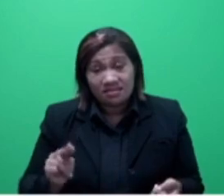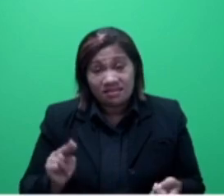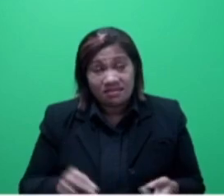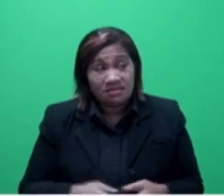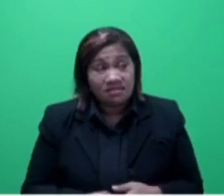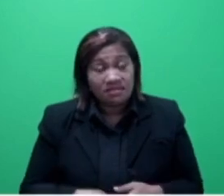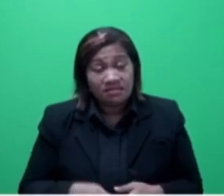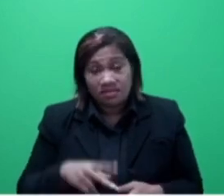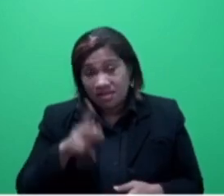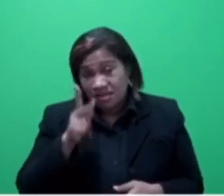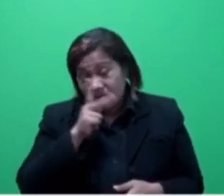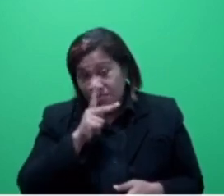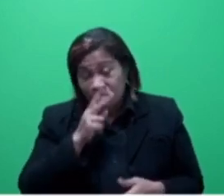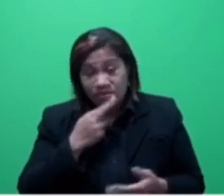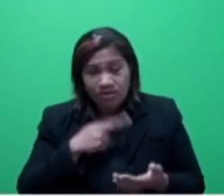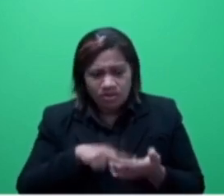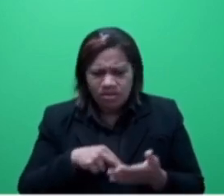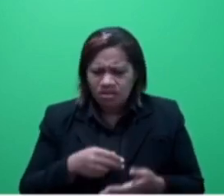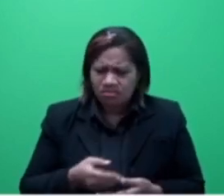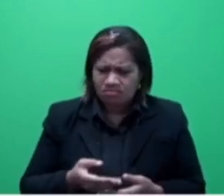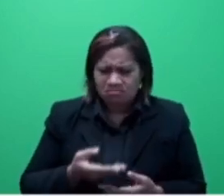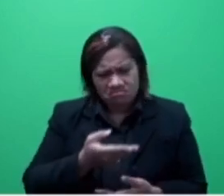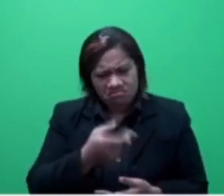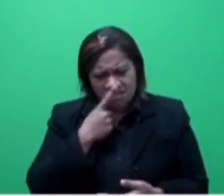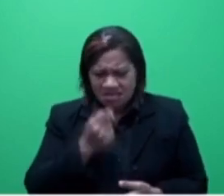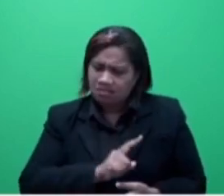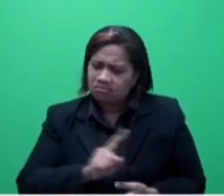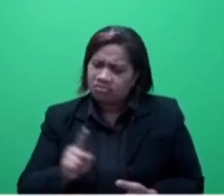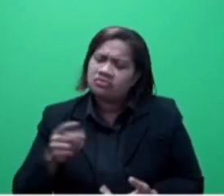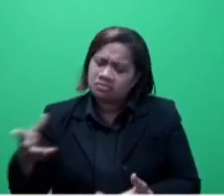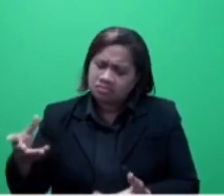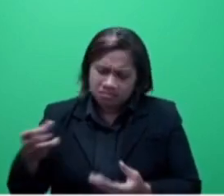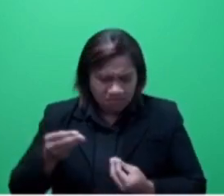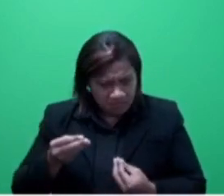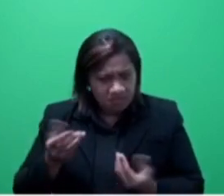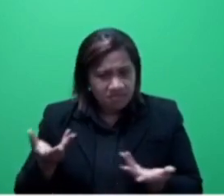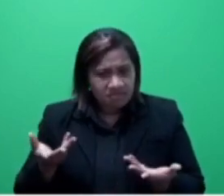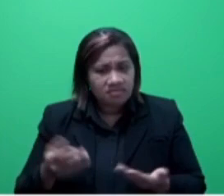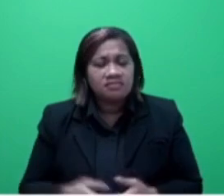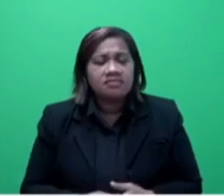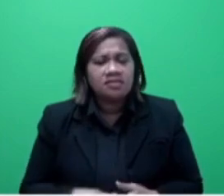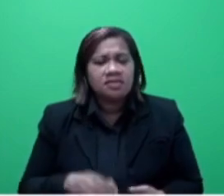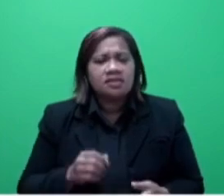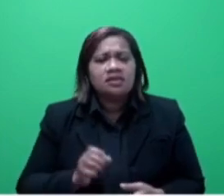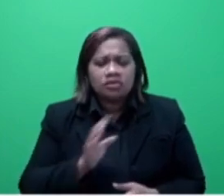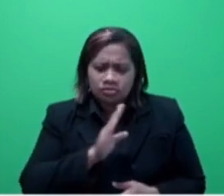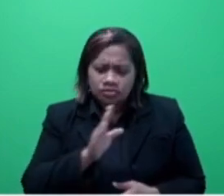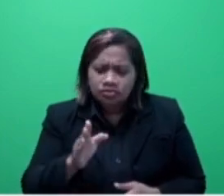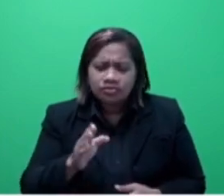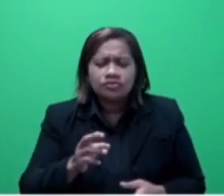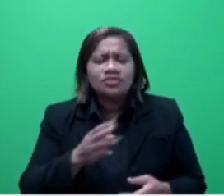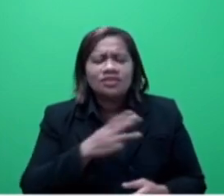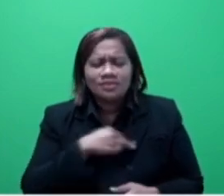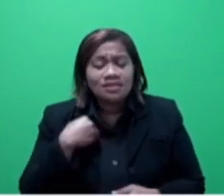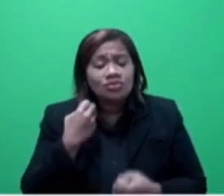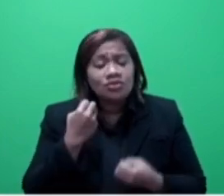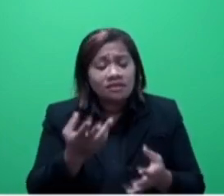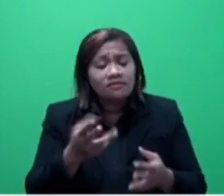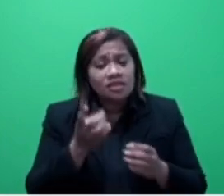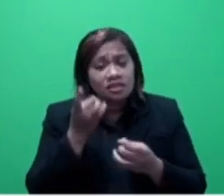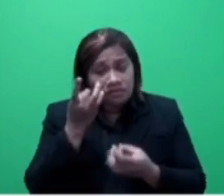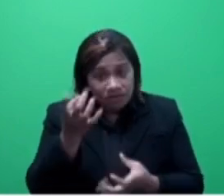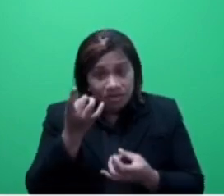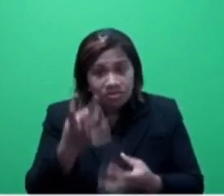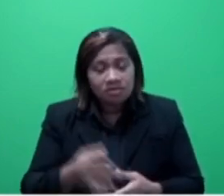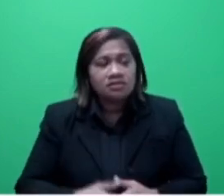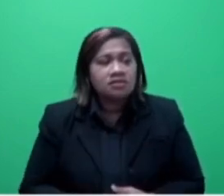record, they feel free to go get it. Mr. Speaker, sir, or write to the relevant minister. It'll give you the information. Mr. Speaker, sir, on the one hand,